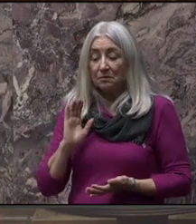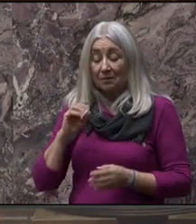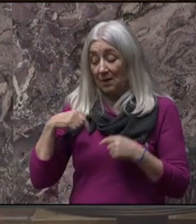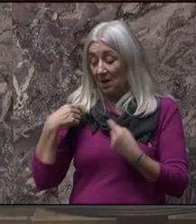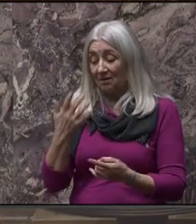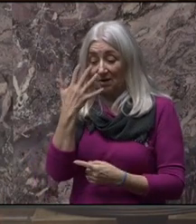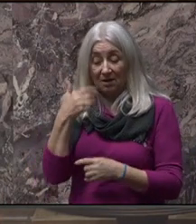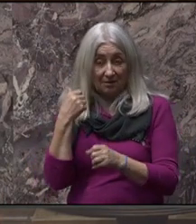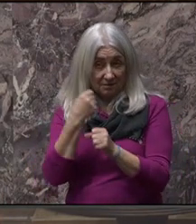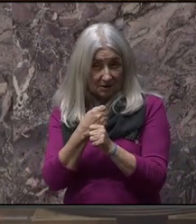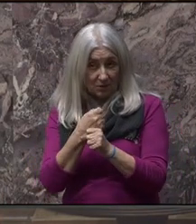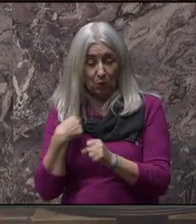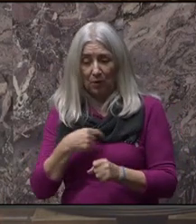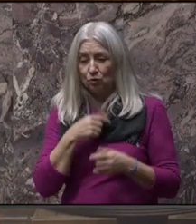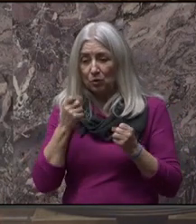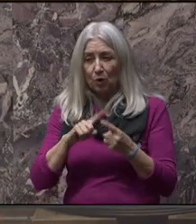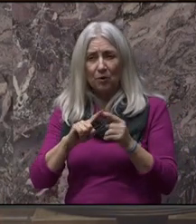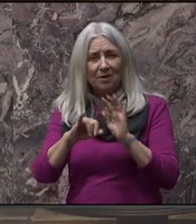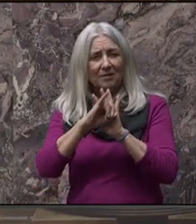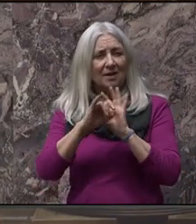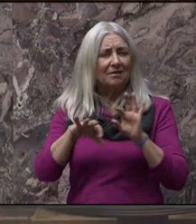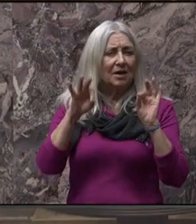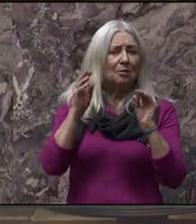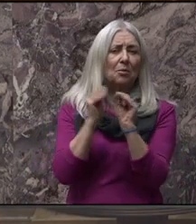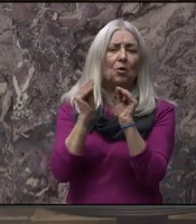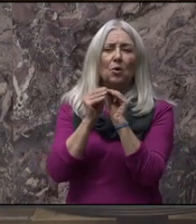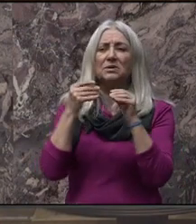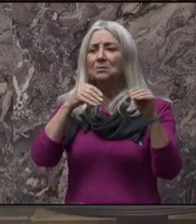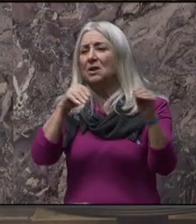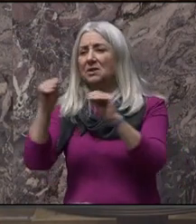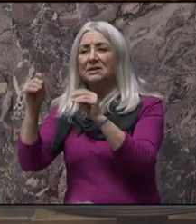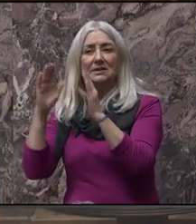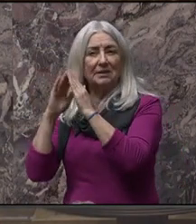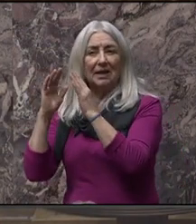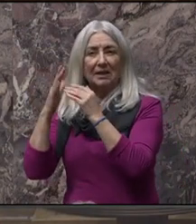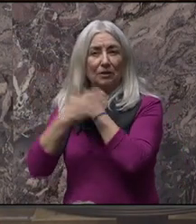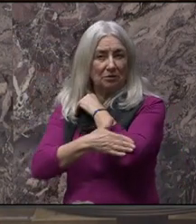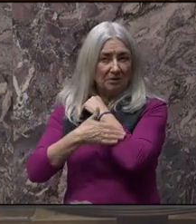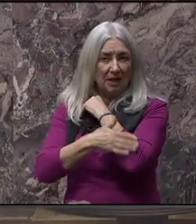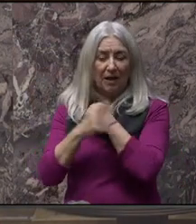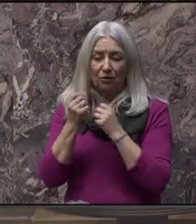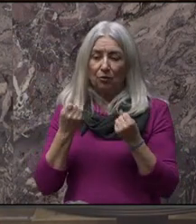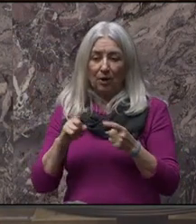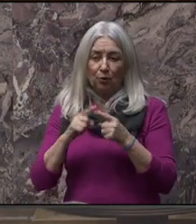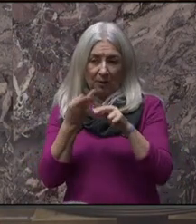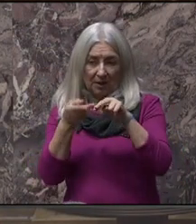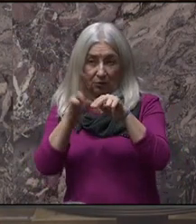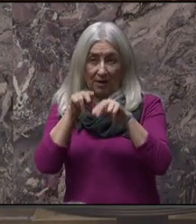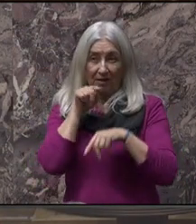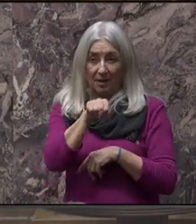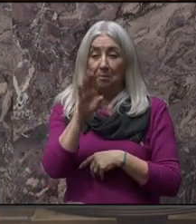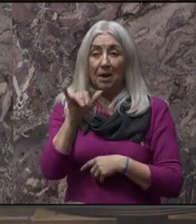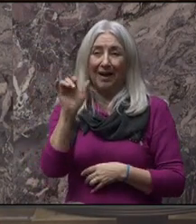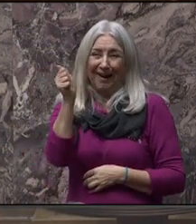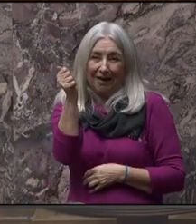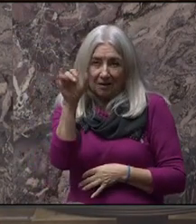on identifying more markets and opportunities and succeeded in increasing the sector by